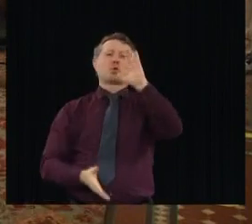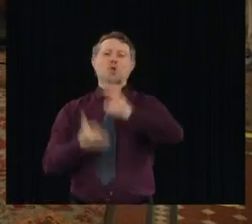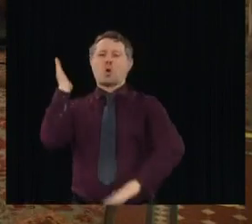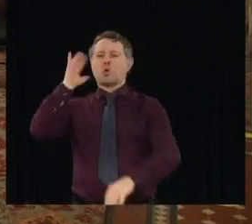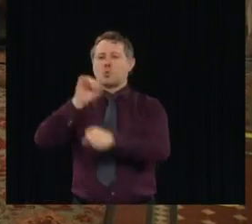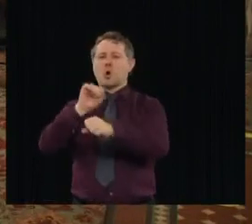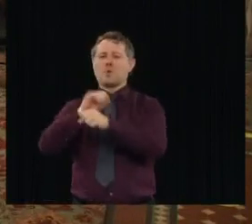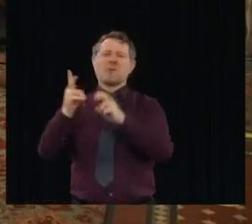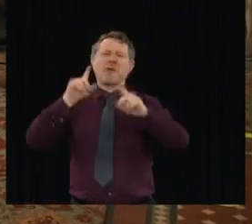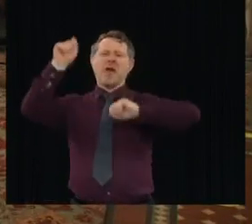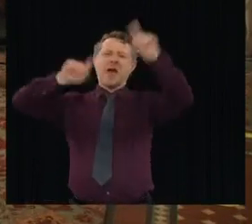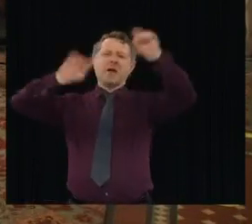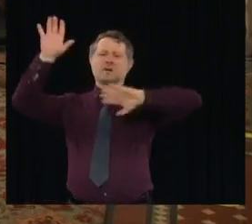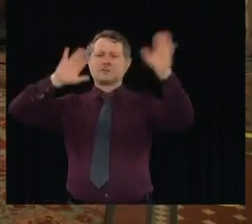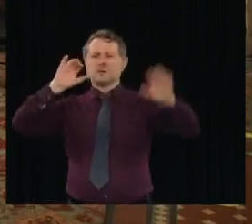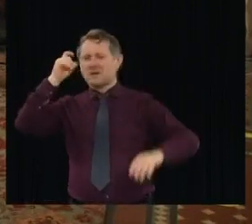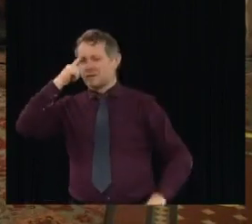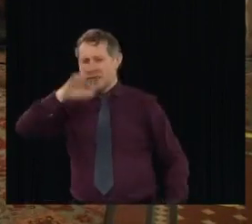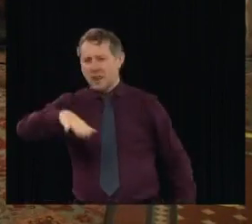You didn't ask a question.